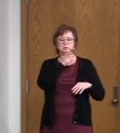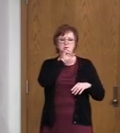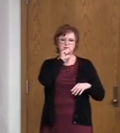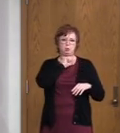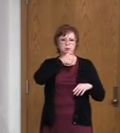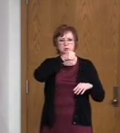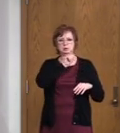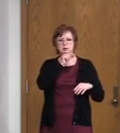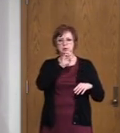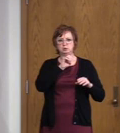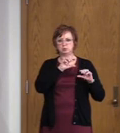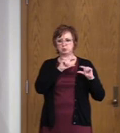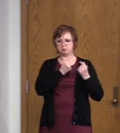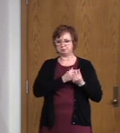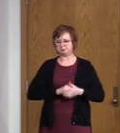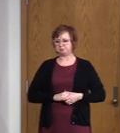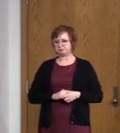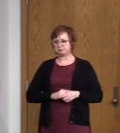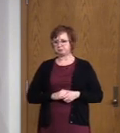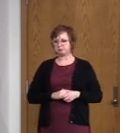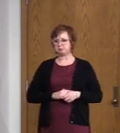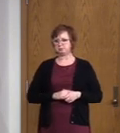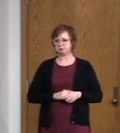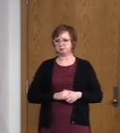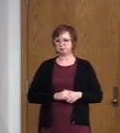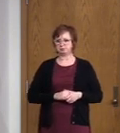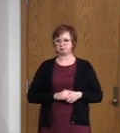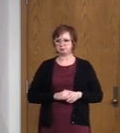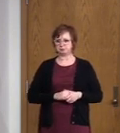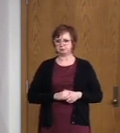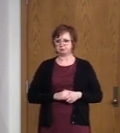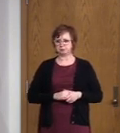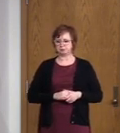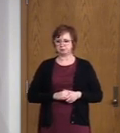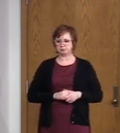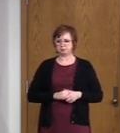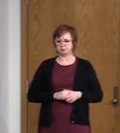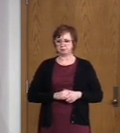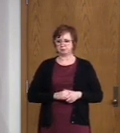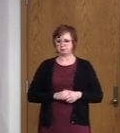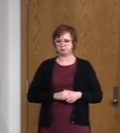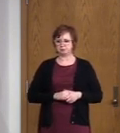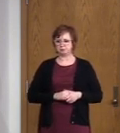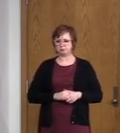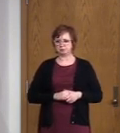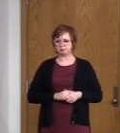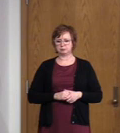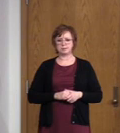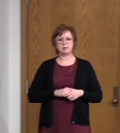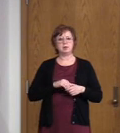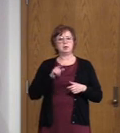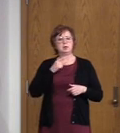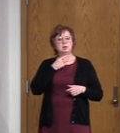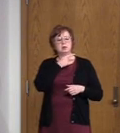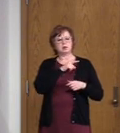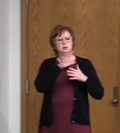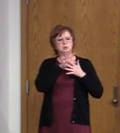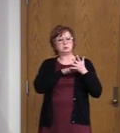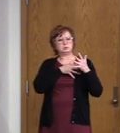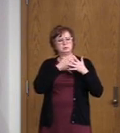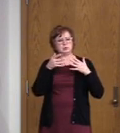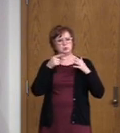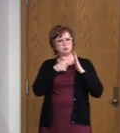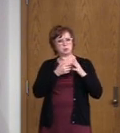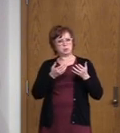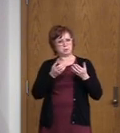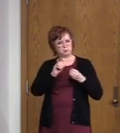So this table, but also the vaccine plan, does go into some detail as well around who are those individuals. But just to give you an example, it's those